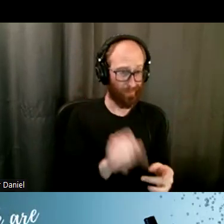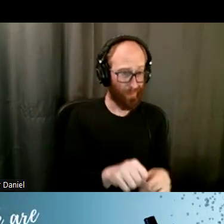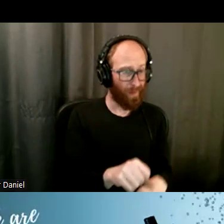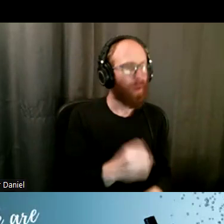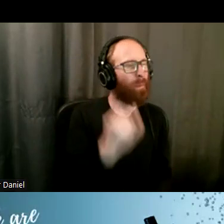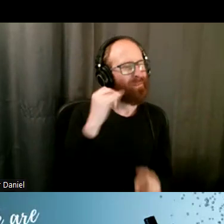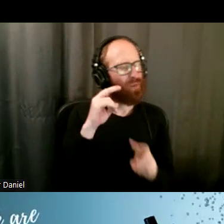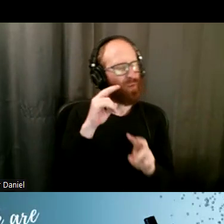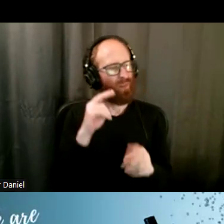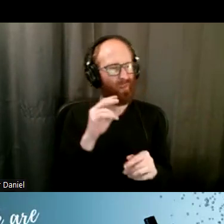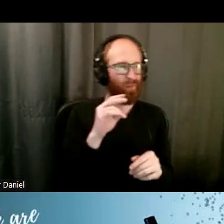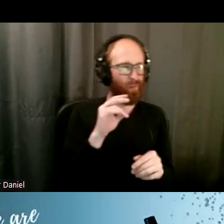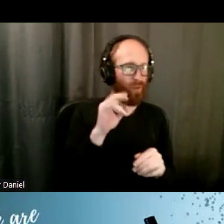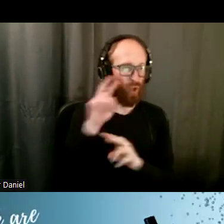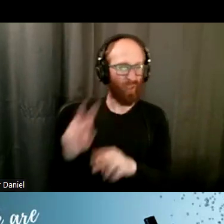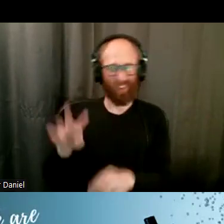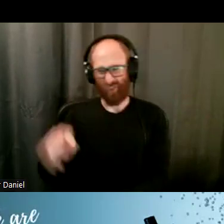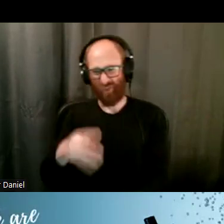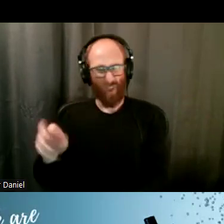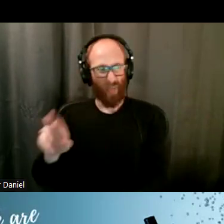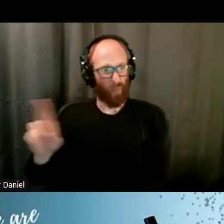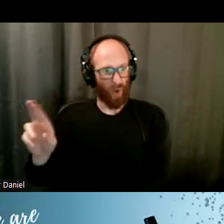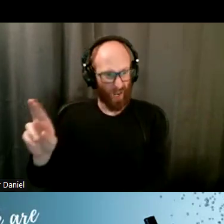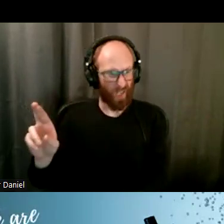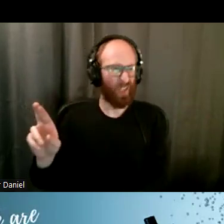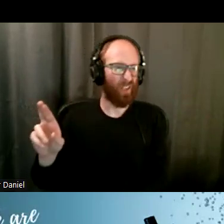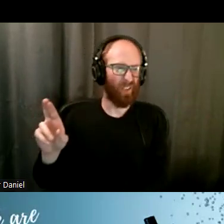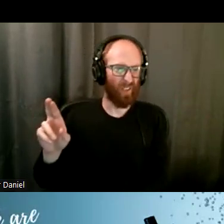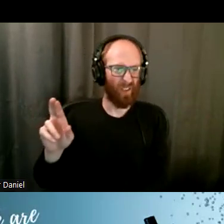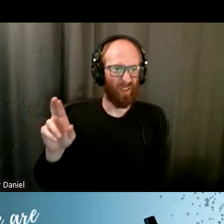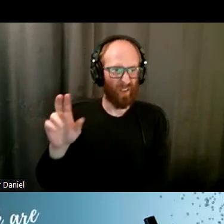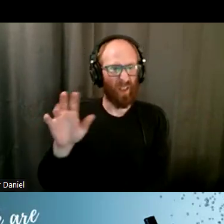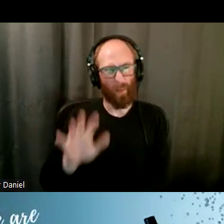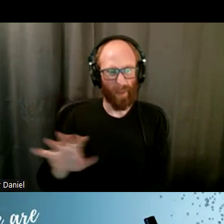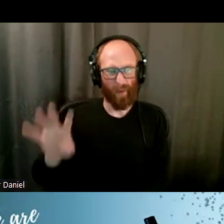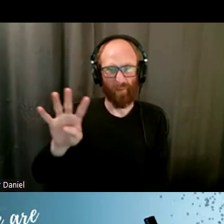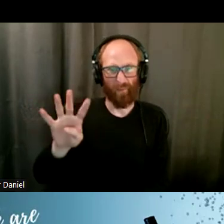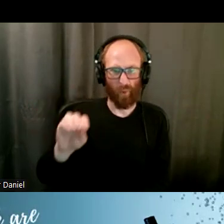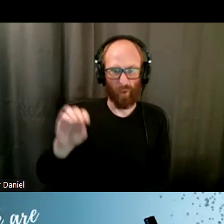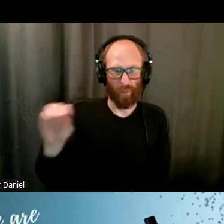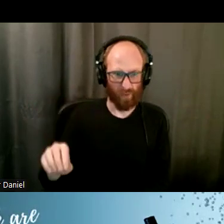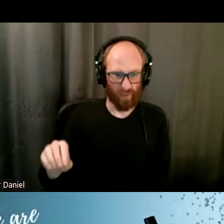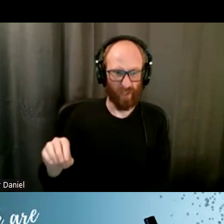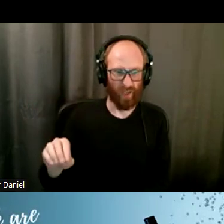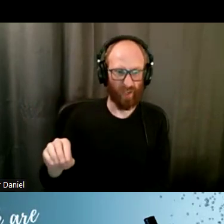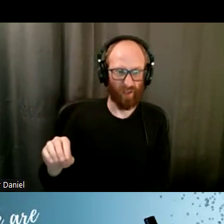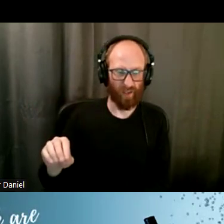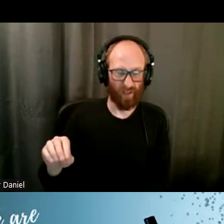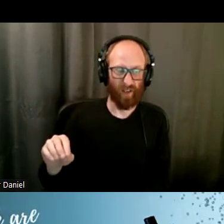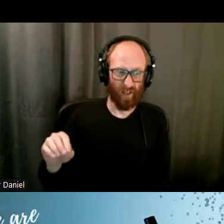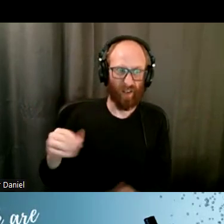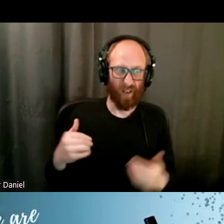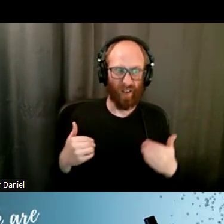for all grades, close to 40%, approaching half of our students said they don't have an adult they can turn to when they feel